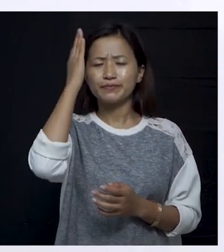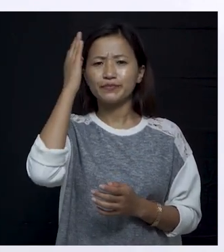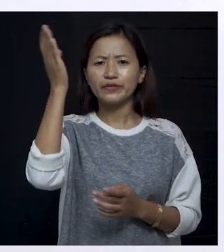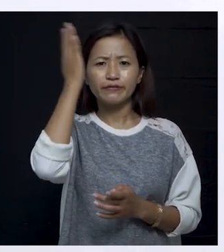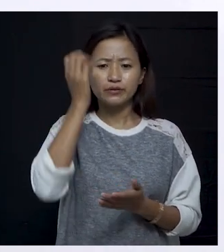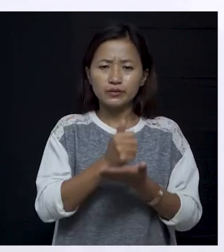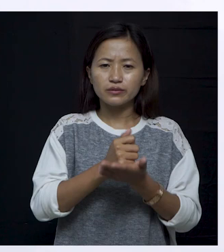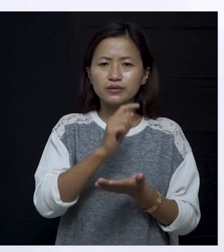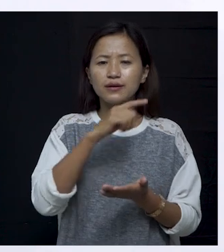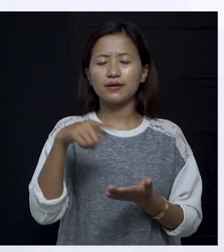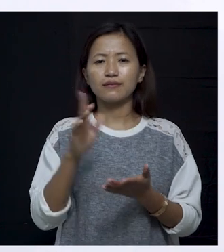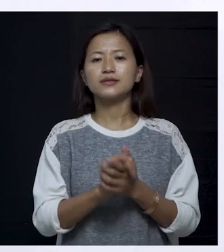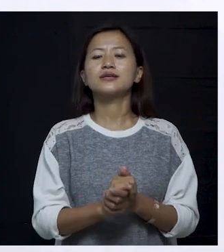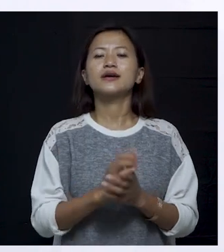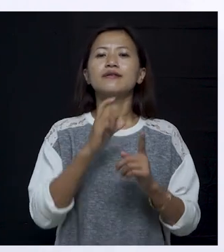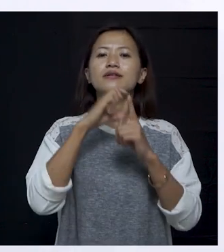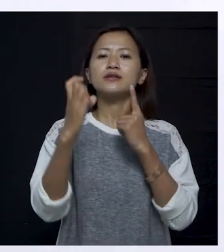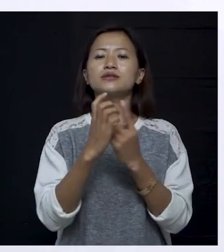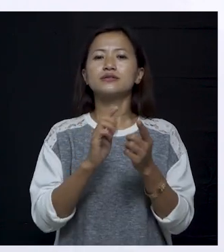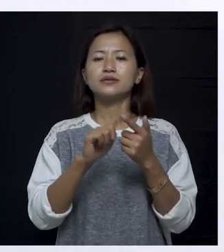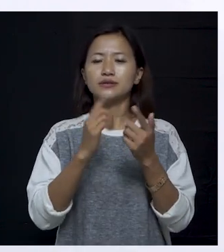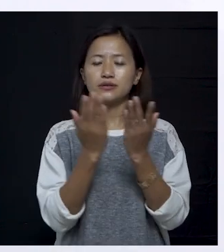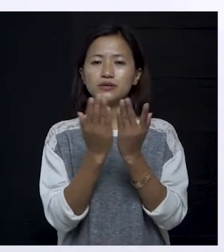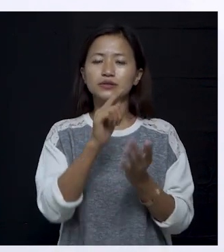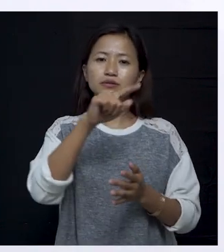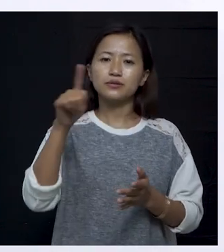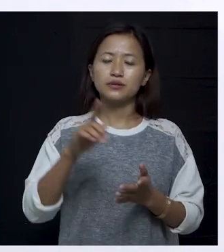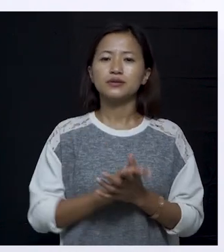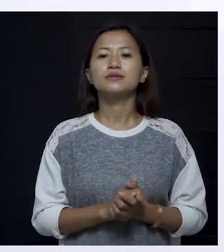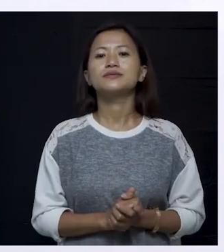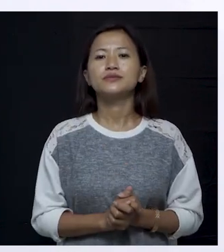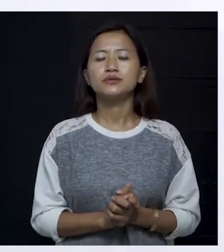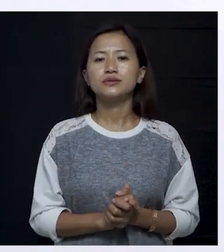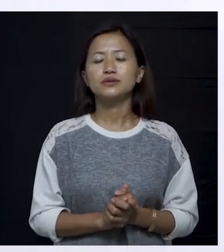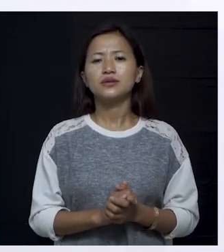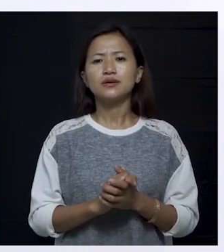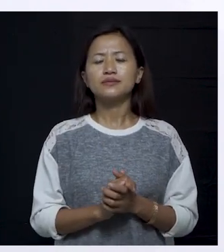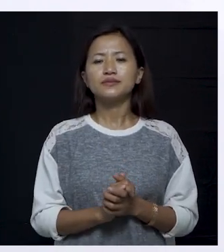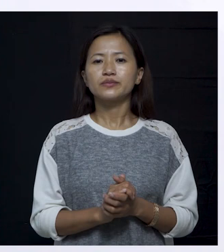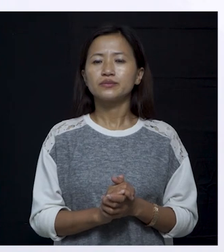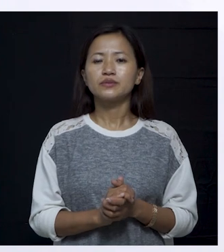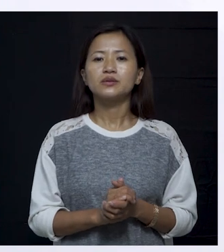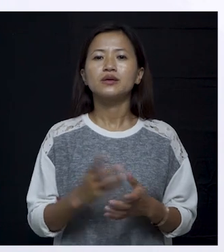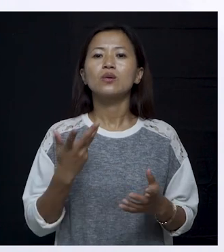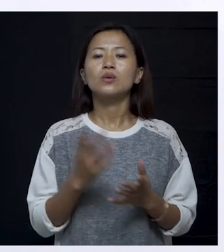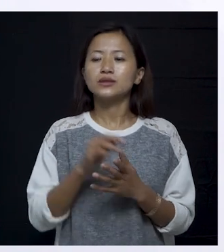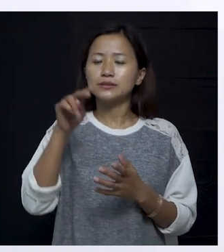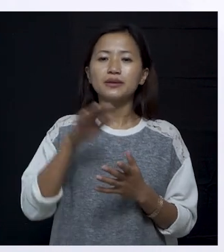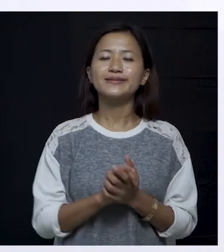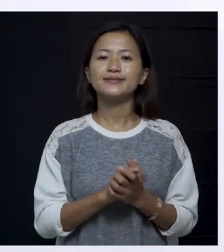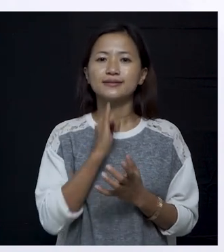have cultural and educational rights, okay? Now, cultural and educational rights, what it meant